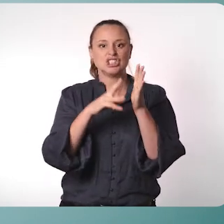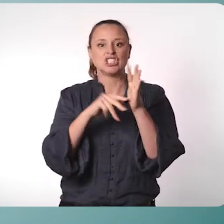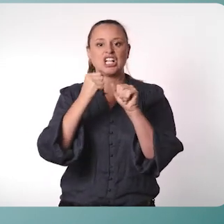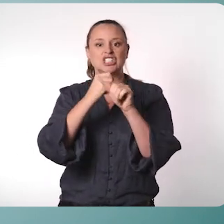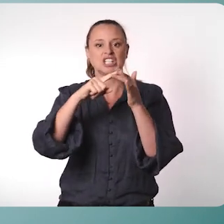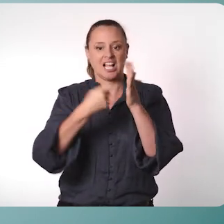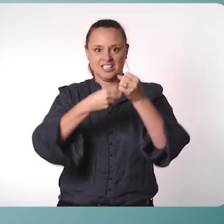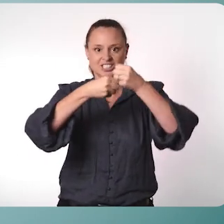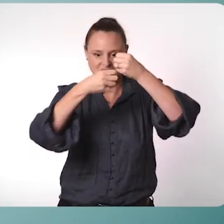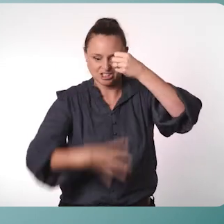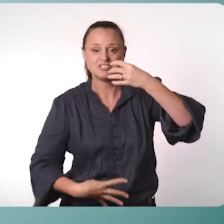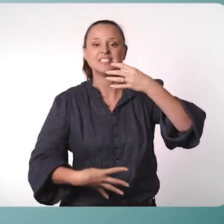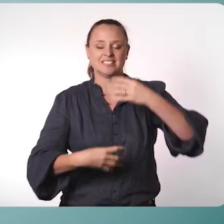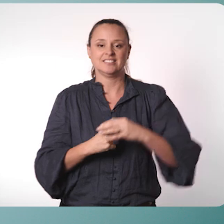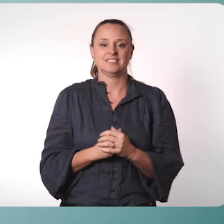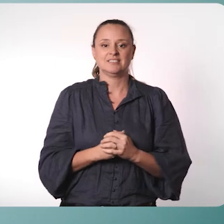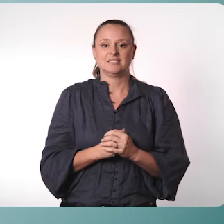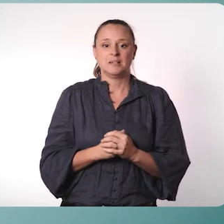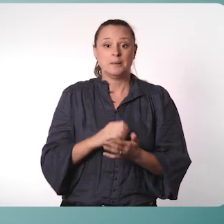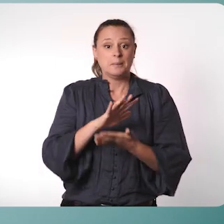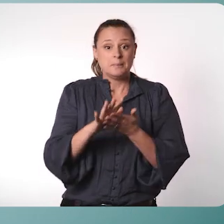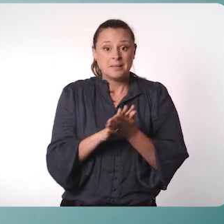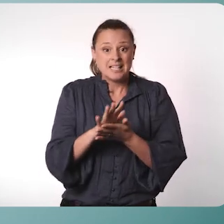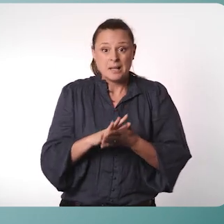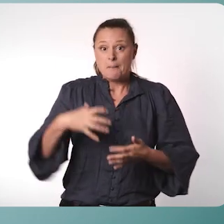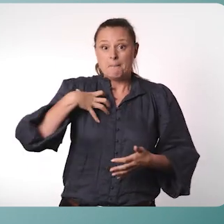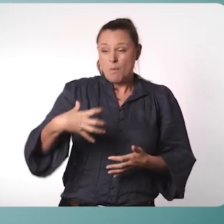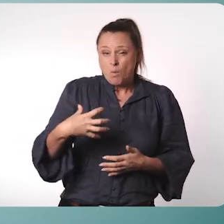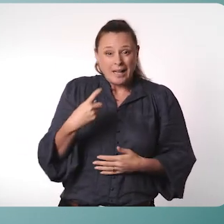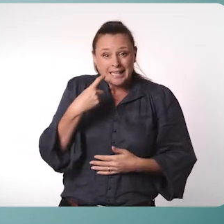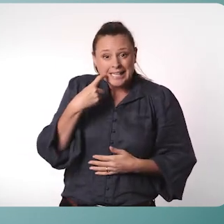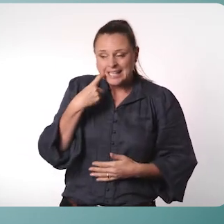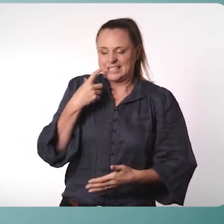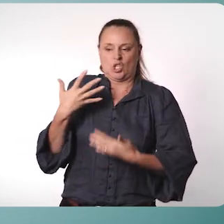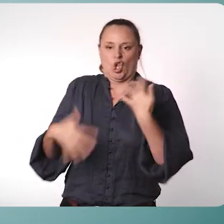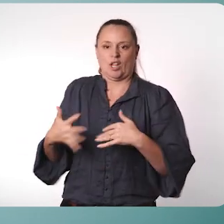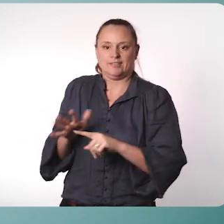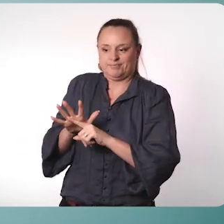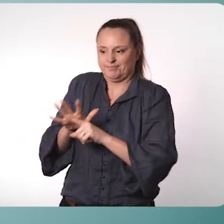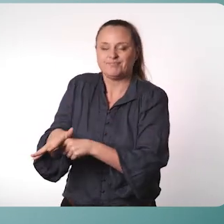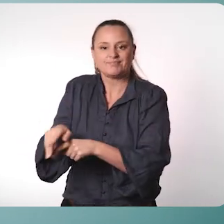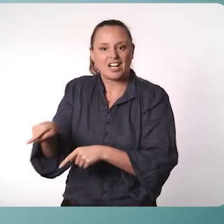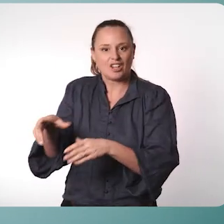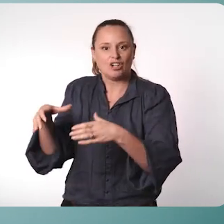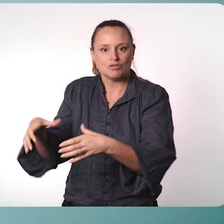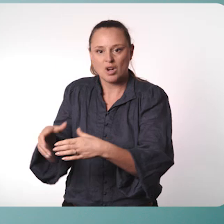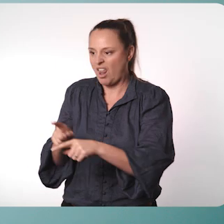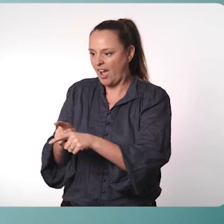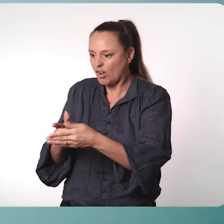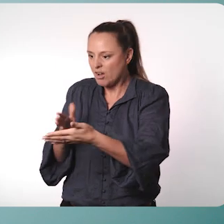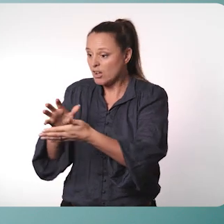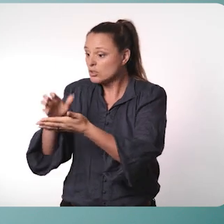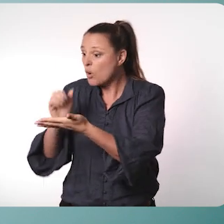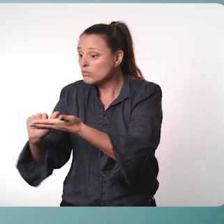These beliefs combine and make it easier for people to hurt women and girls with disabilities, whether it's denying them their basic rights